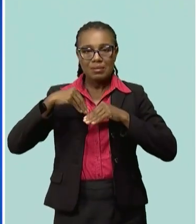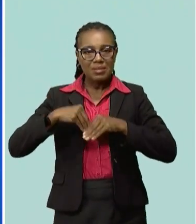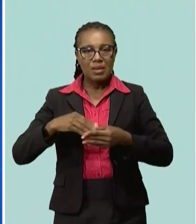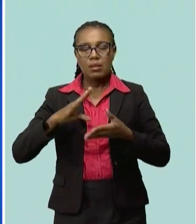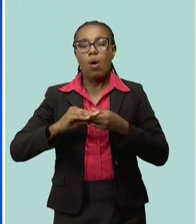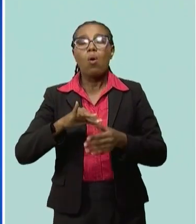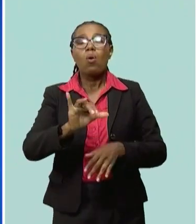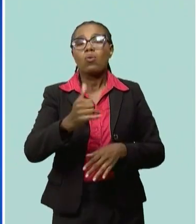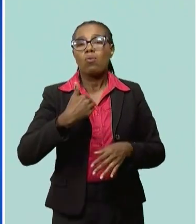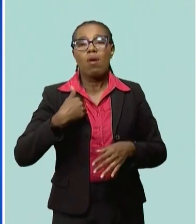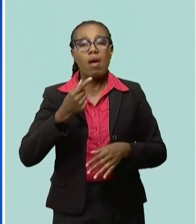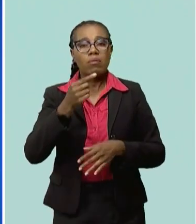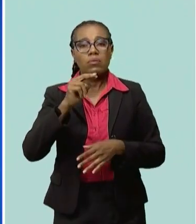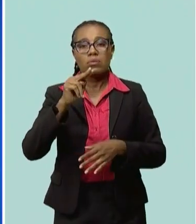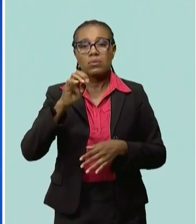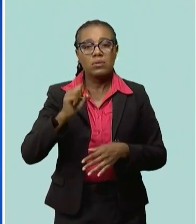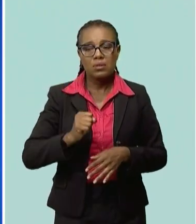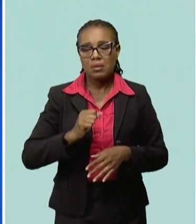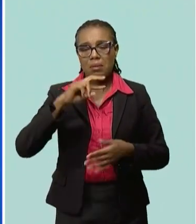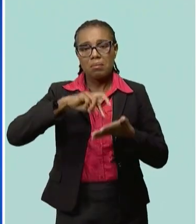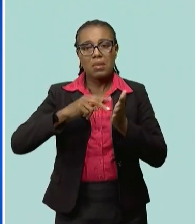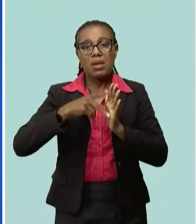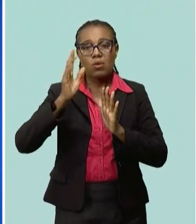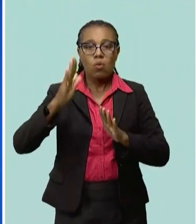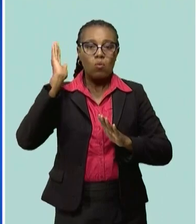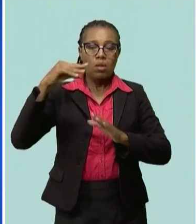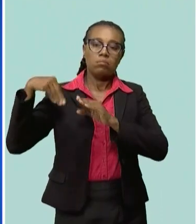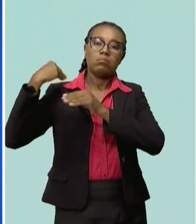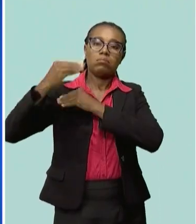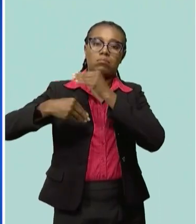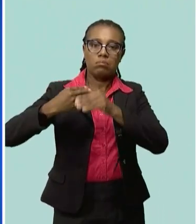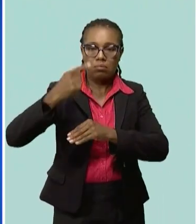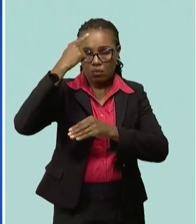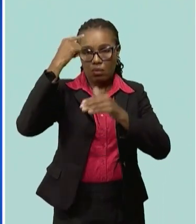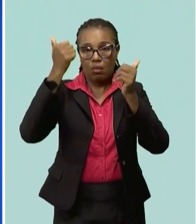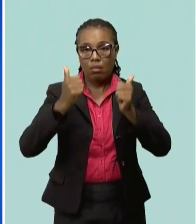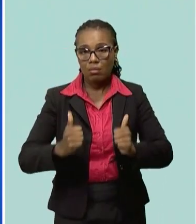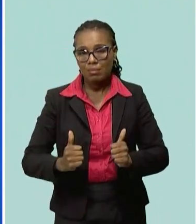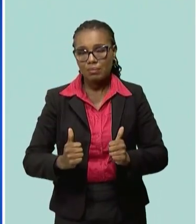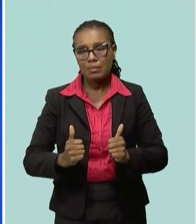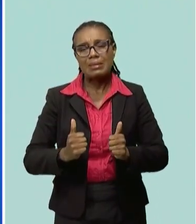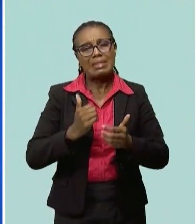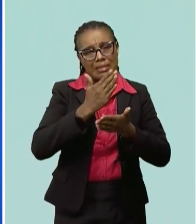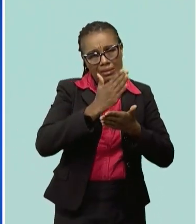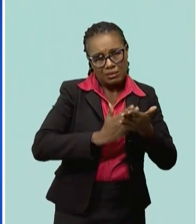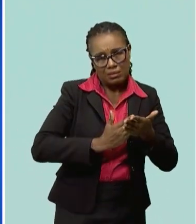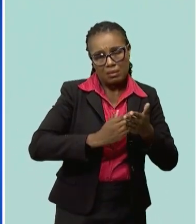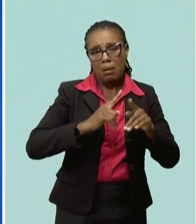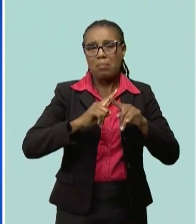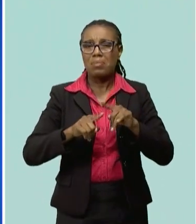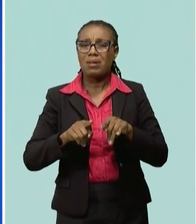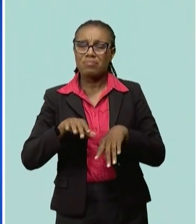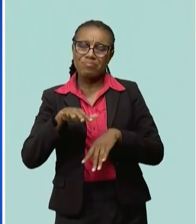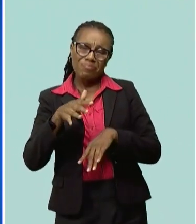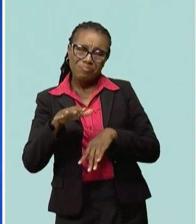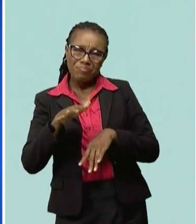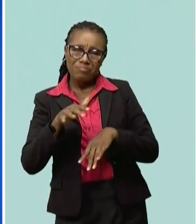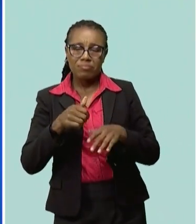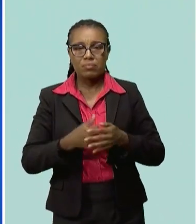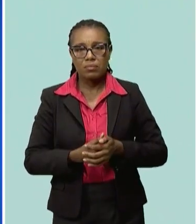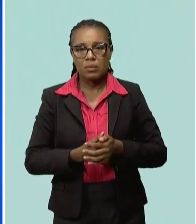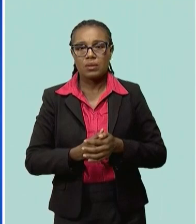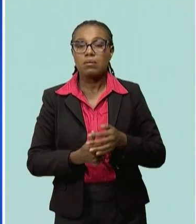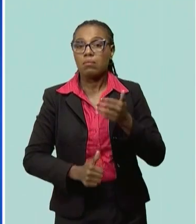these genes. There are those cases, but they are quite rare. And so for most of us, we might carry